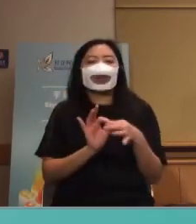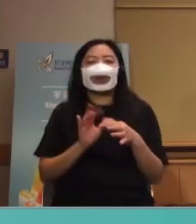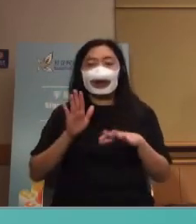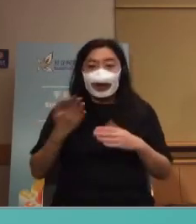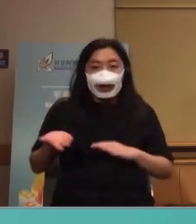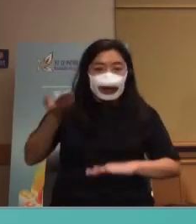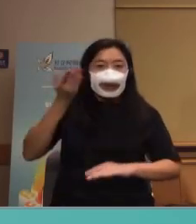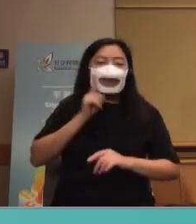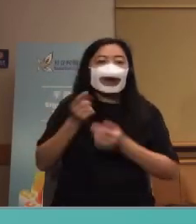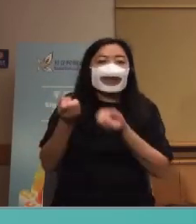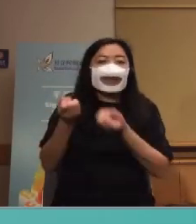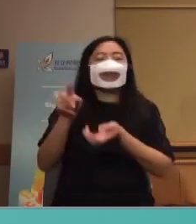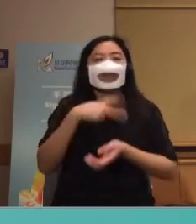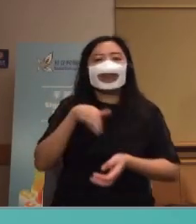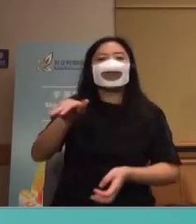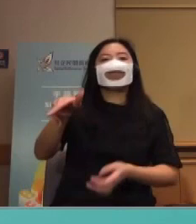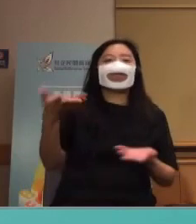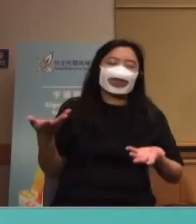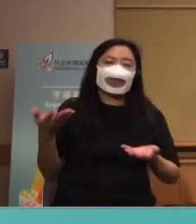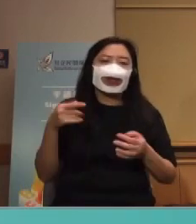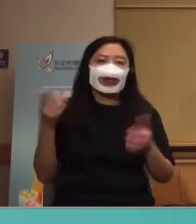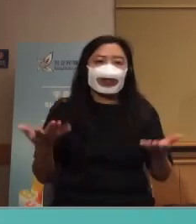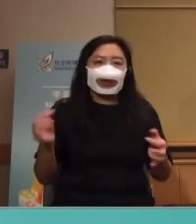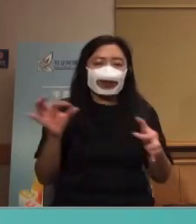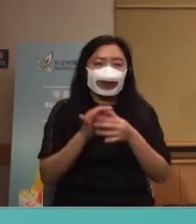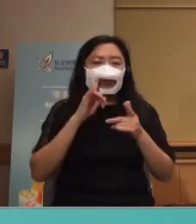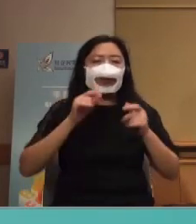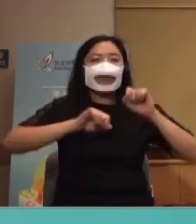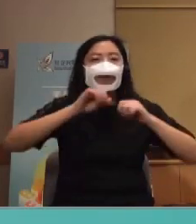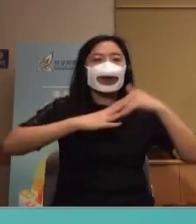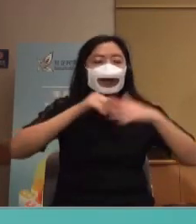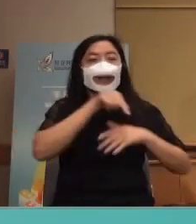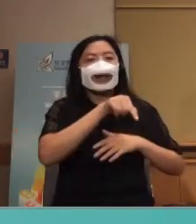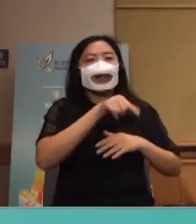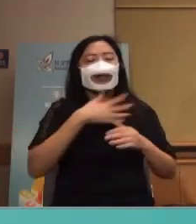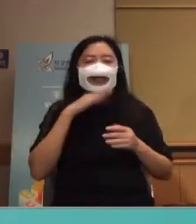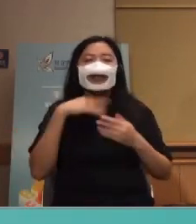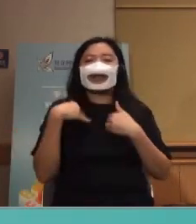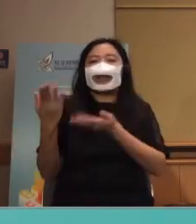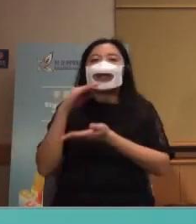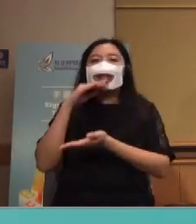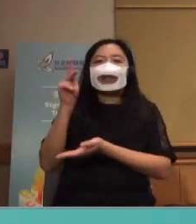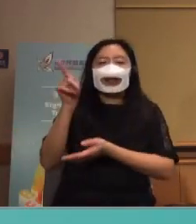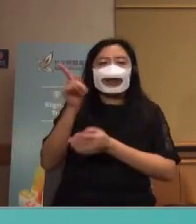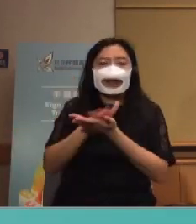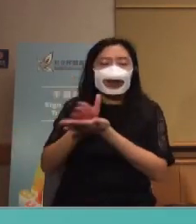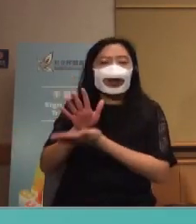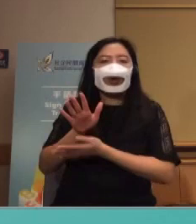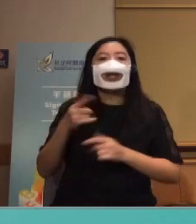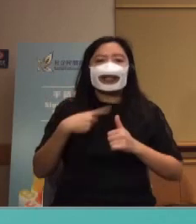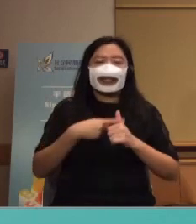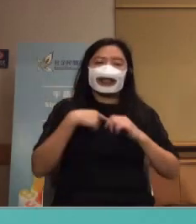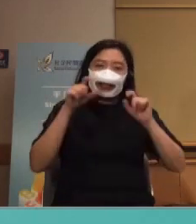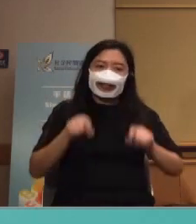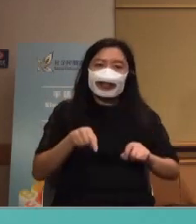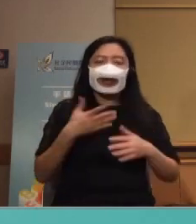and I'll give Louis a chance to share his views as well. Watching the crypto industry evolve over the last few years, my biggest takeaway has been that